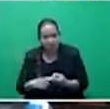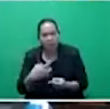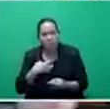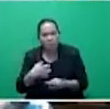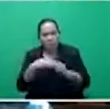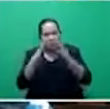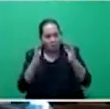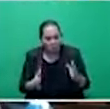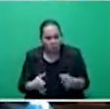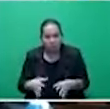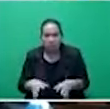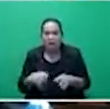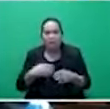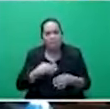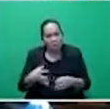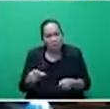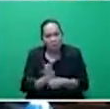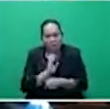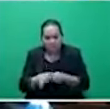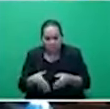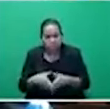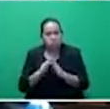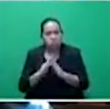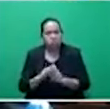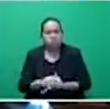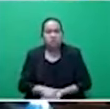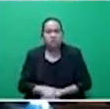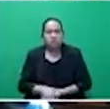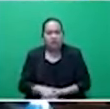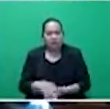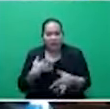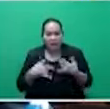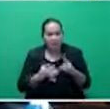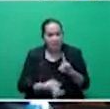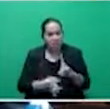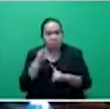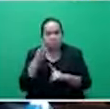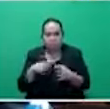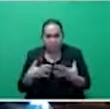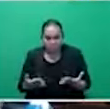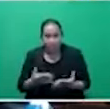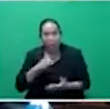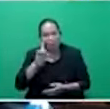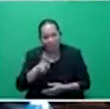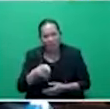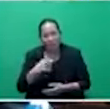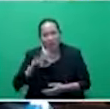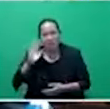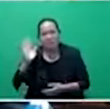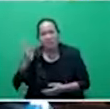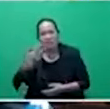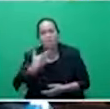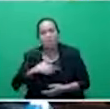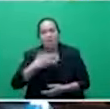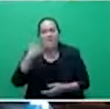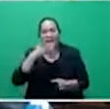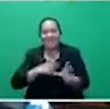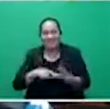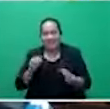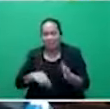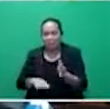embraced new opportunities, better services, improved life, Mr. Speaker, sir. That's the result, Mr. Speaker, sir, of the 9 years of growth.